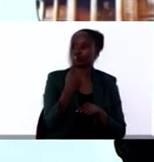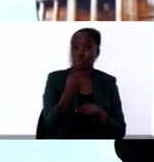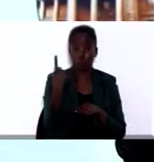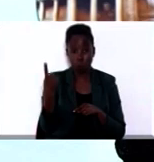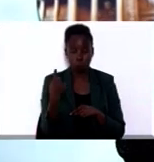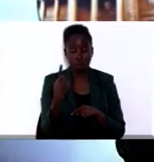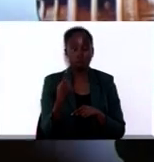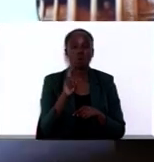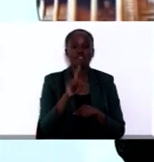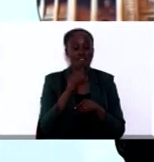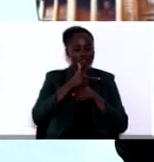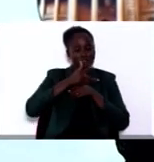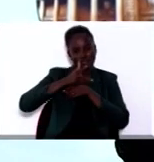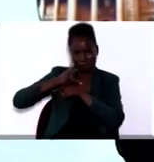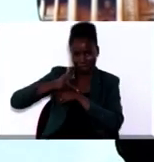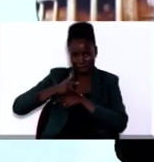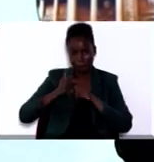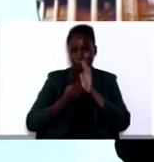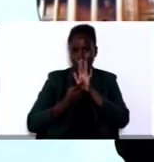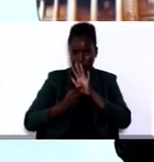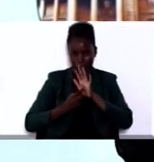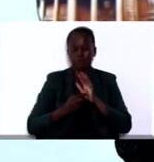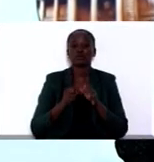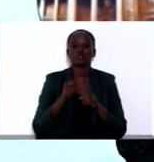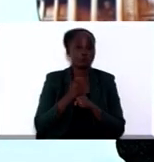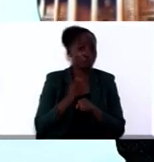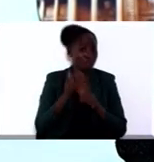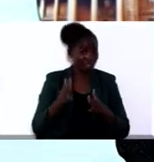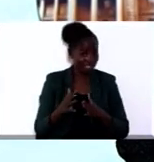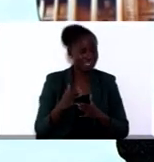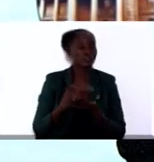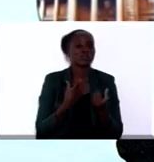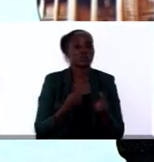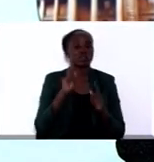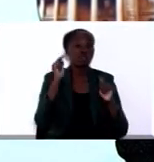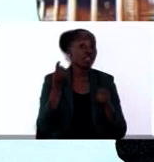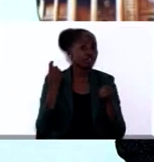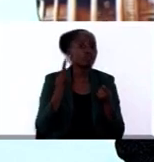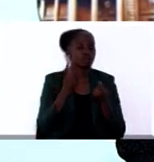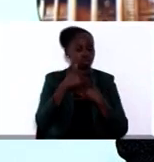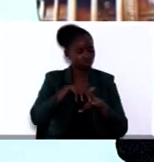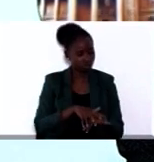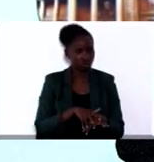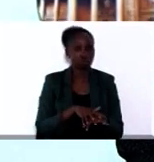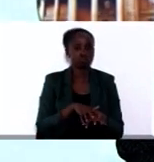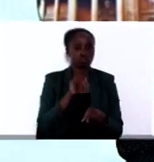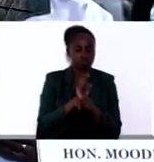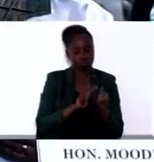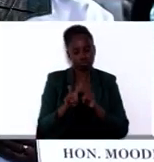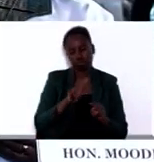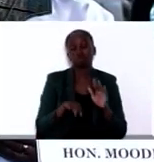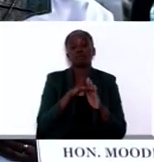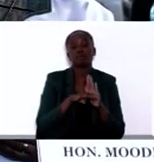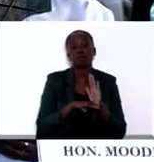filmmakers, supporting seven community arts events, implementing the mentorship program for